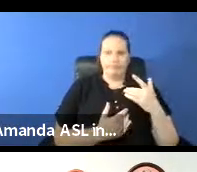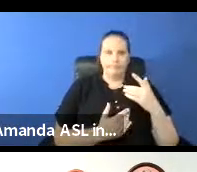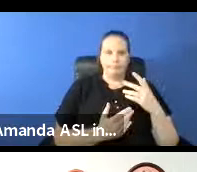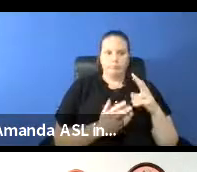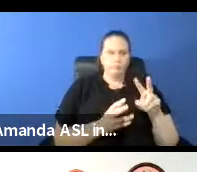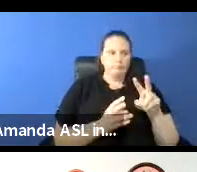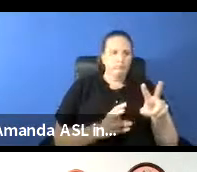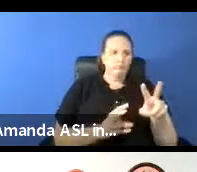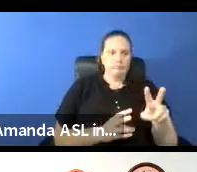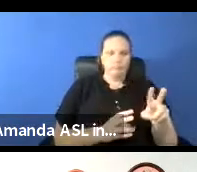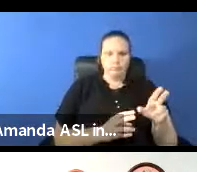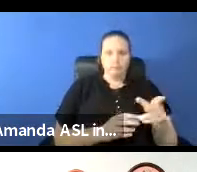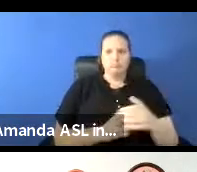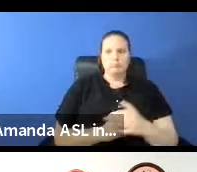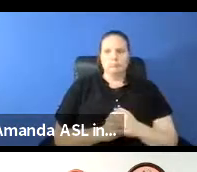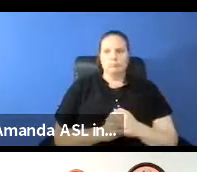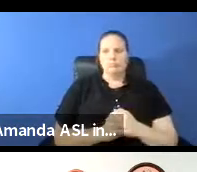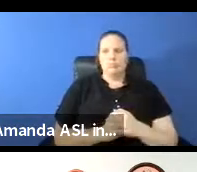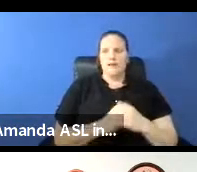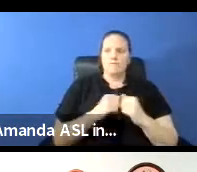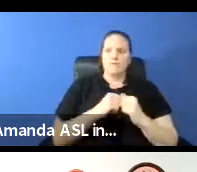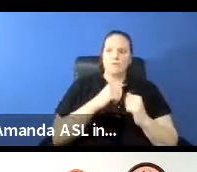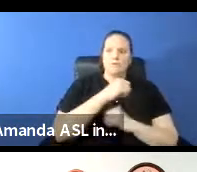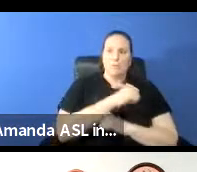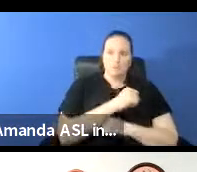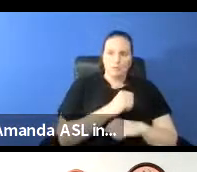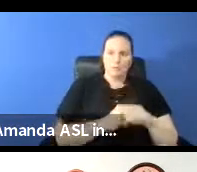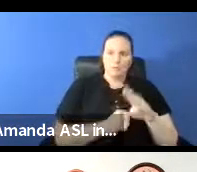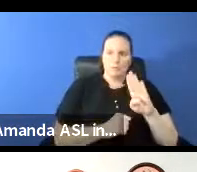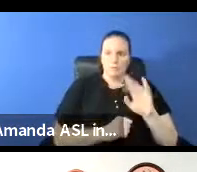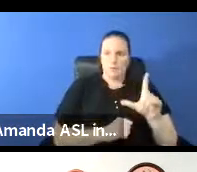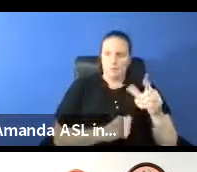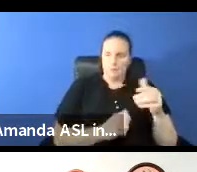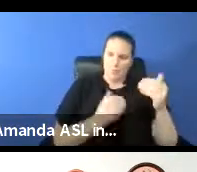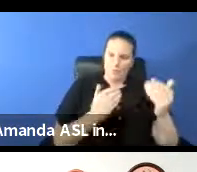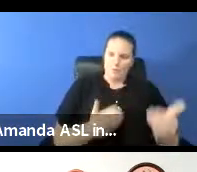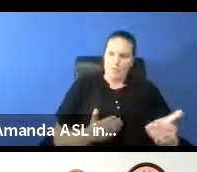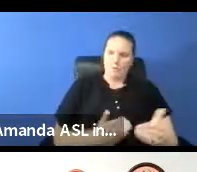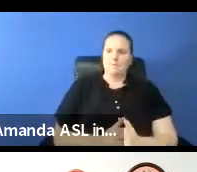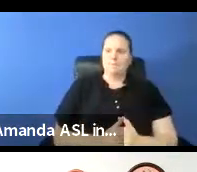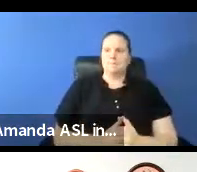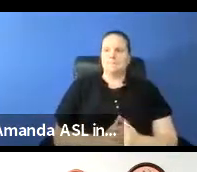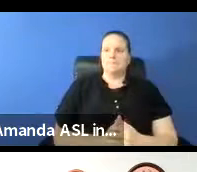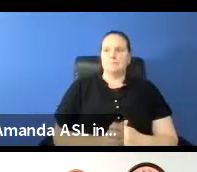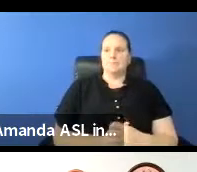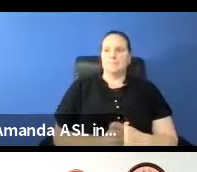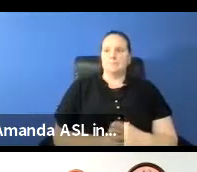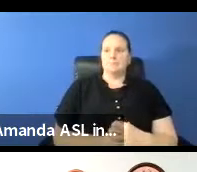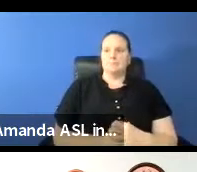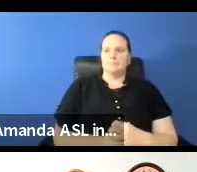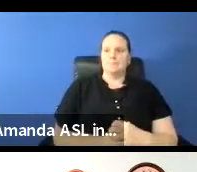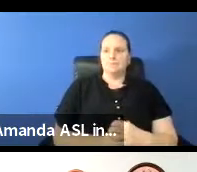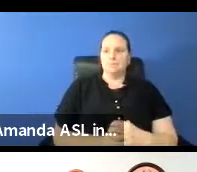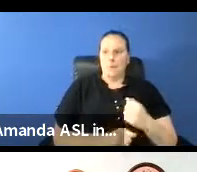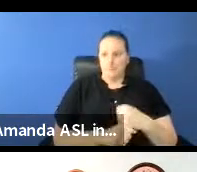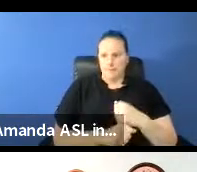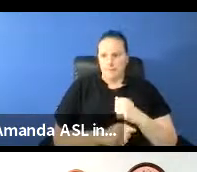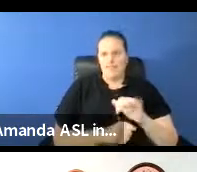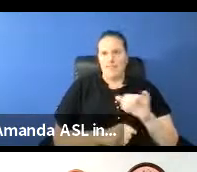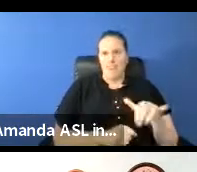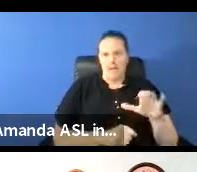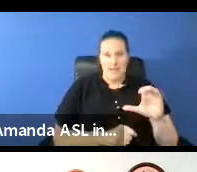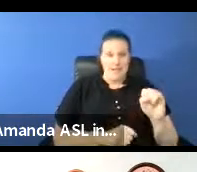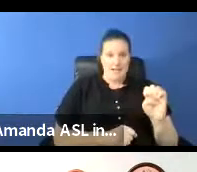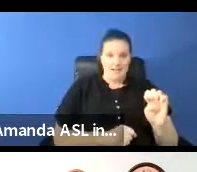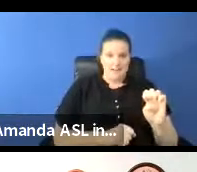prospect of an infrastructure bill moving forward. So we have been making the case